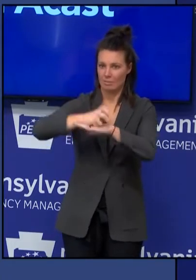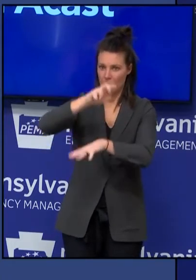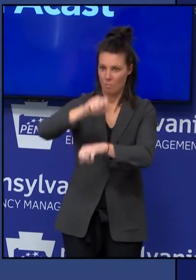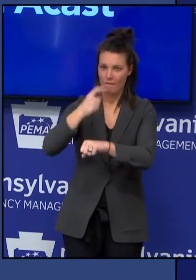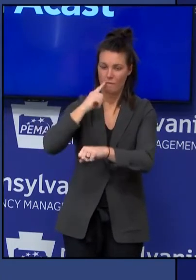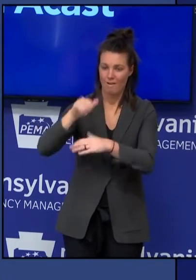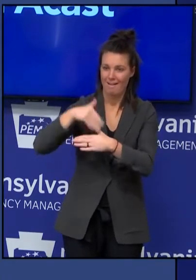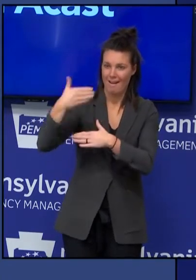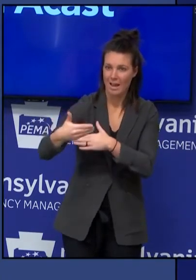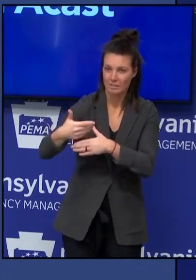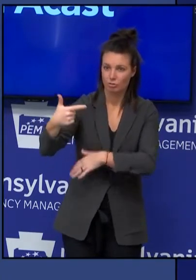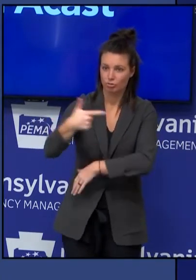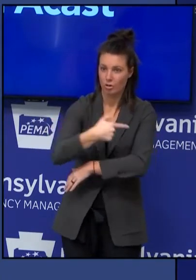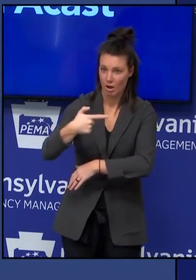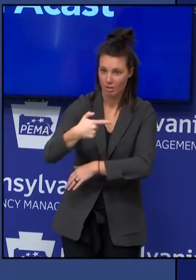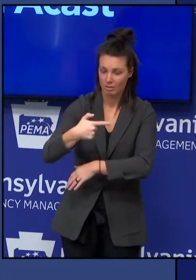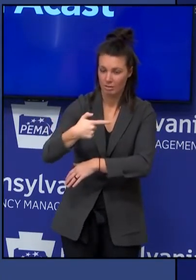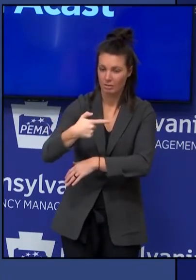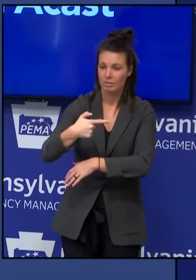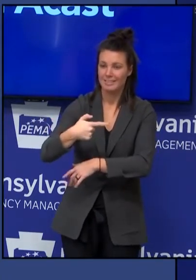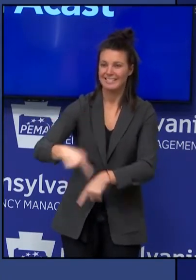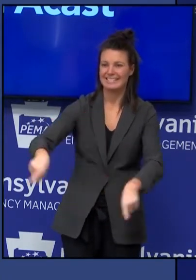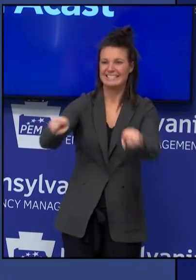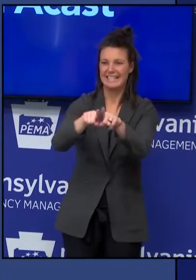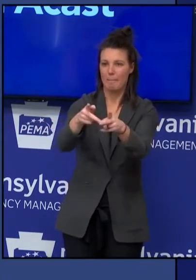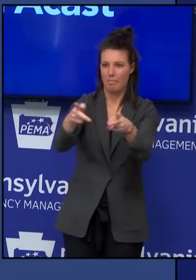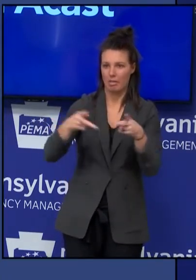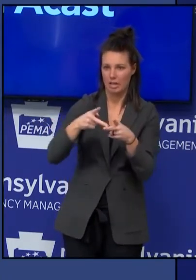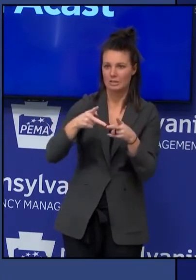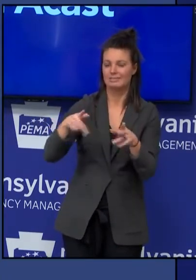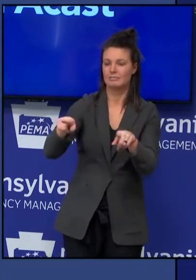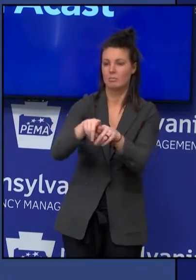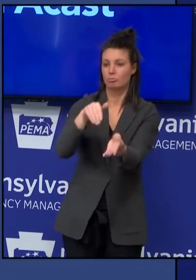dose appointment at their same provider.